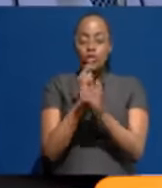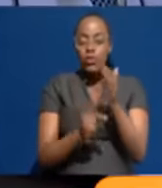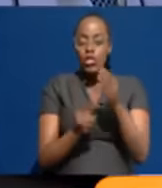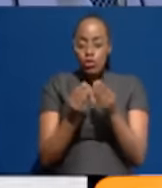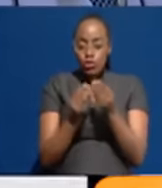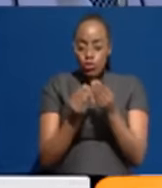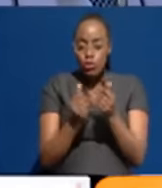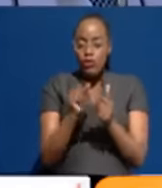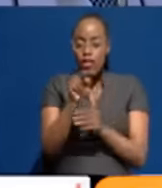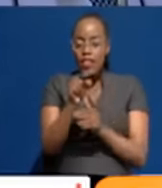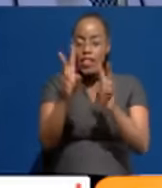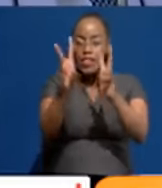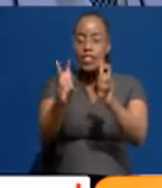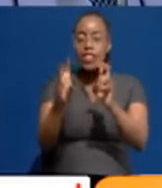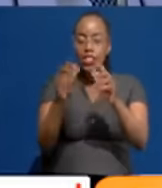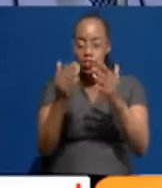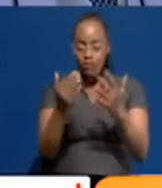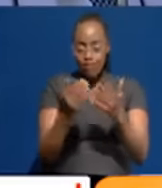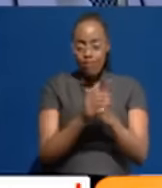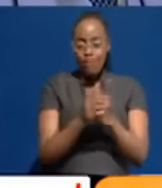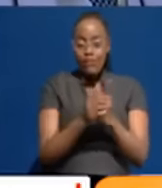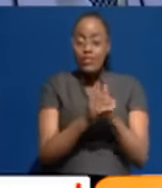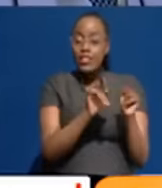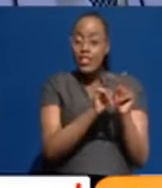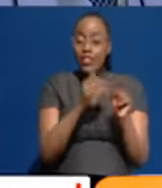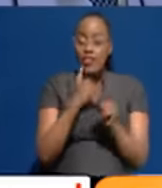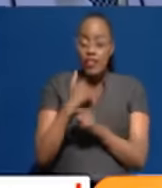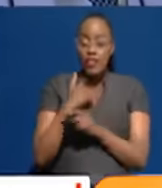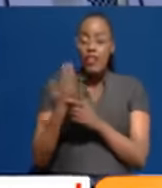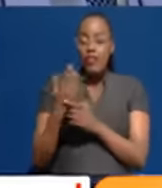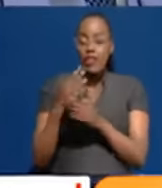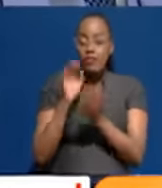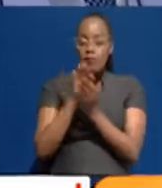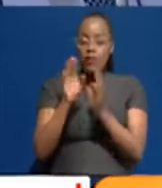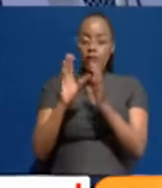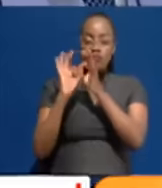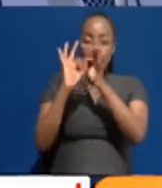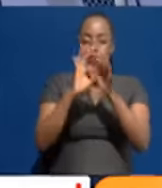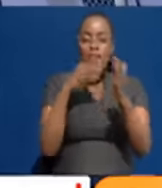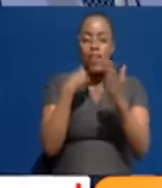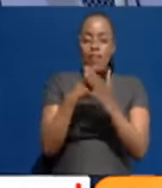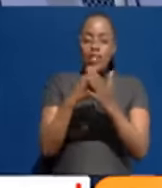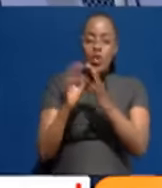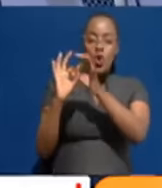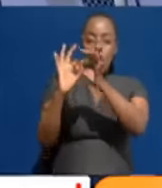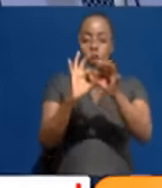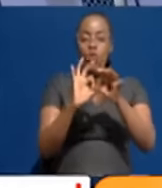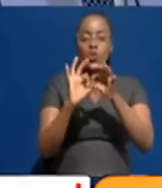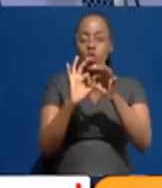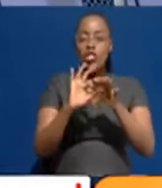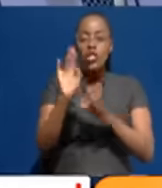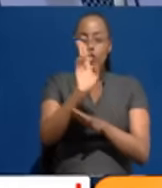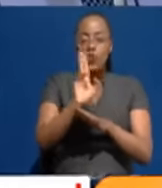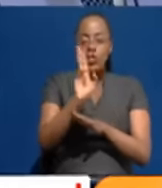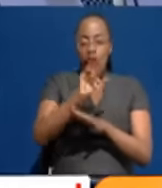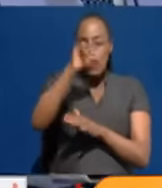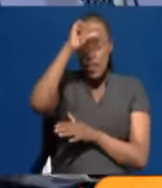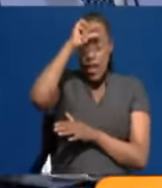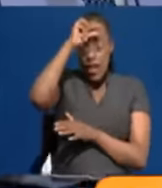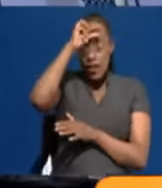address that issue is, part of it is fiscal consolidation, because fiscal consolidation reduces